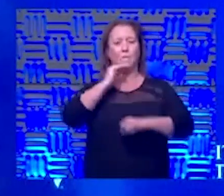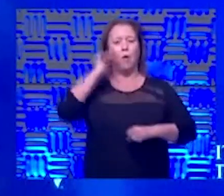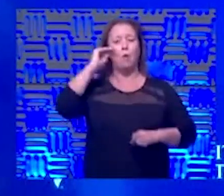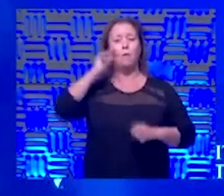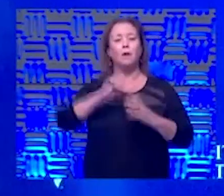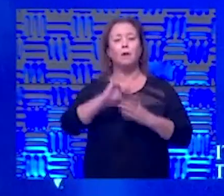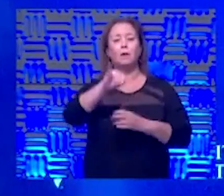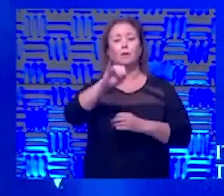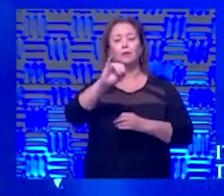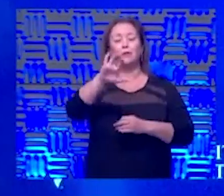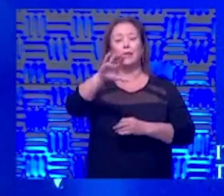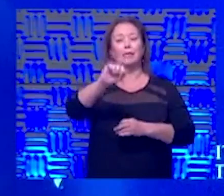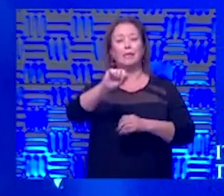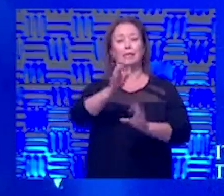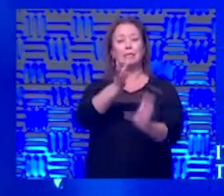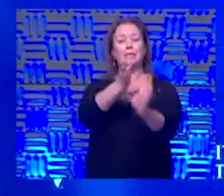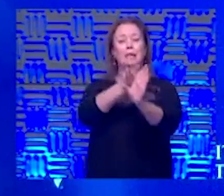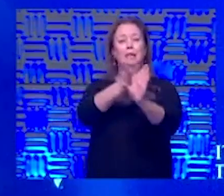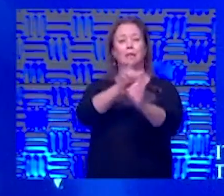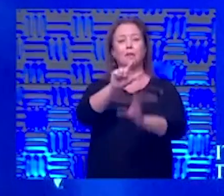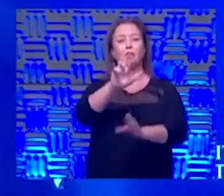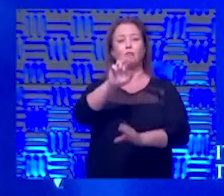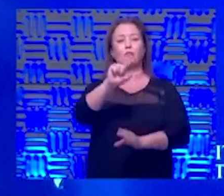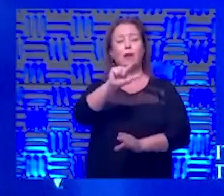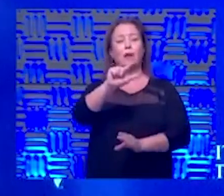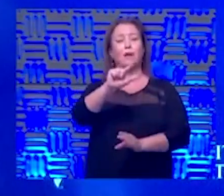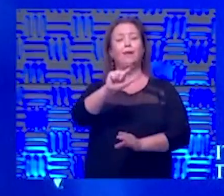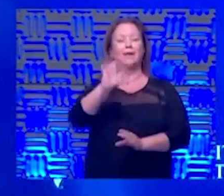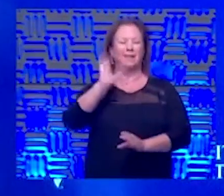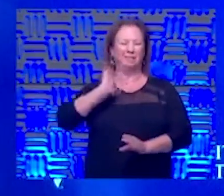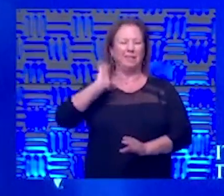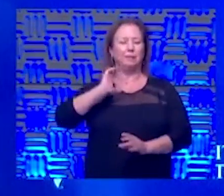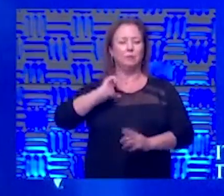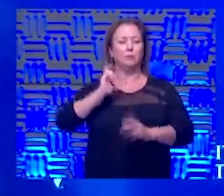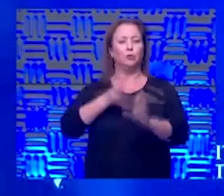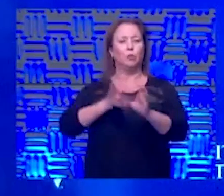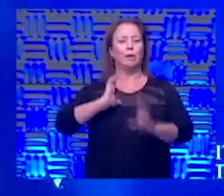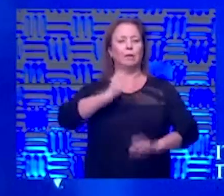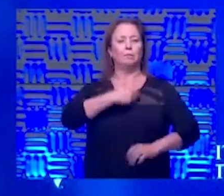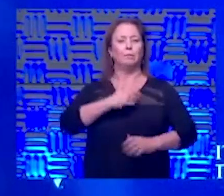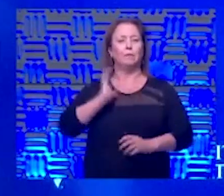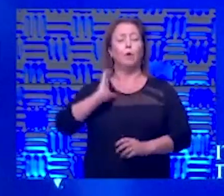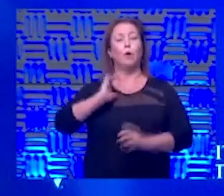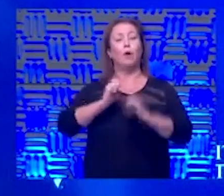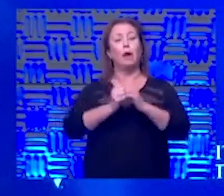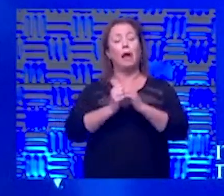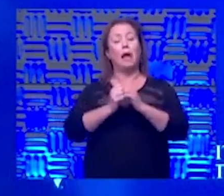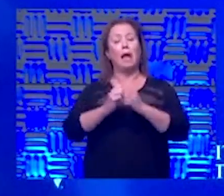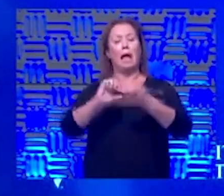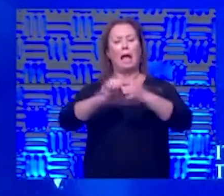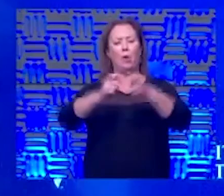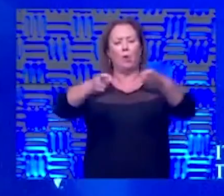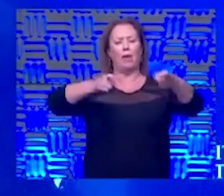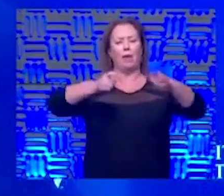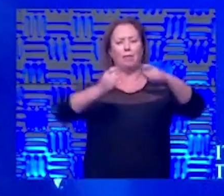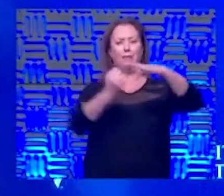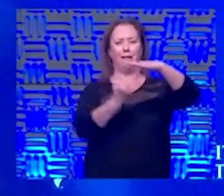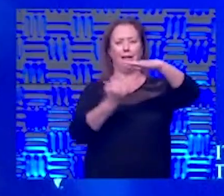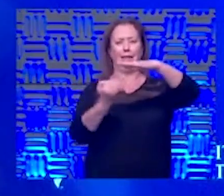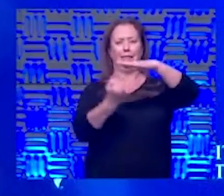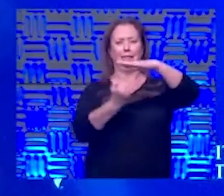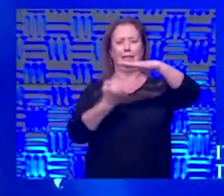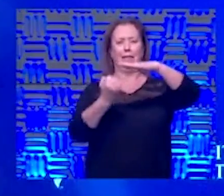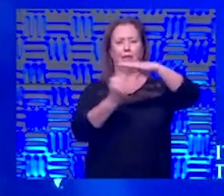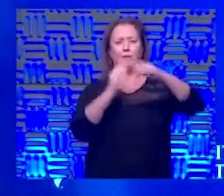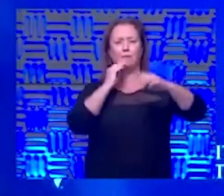So Jessica is with psychologist Dr. Greg Nawalanic, who's been on our program before, with some answers about how to handle some of the isolation right